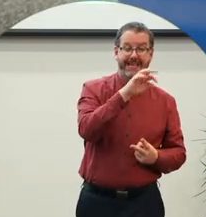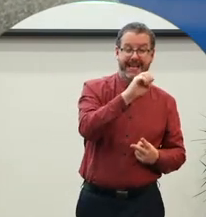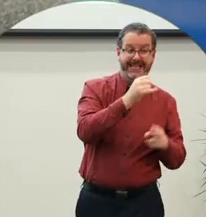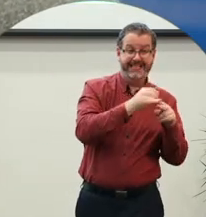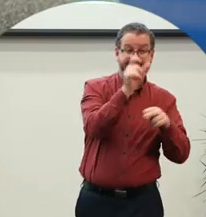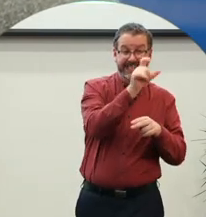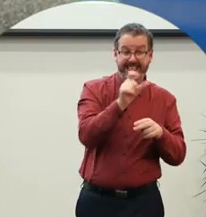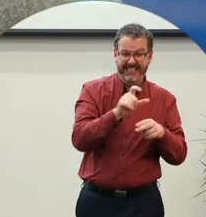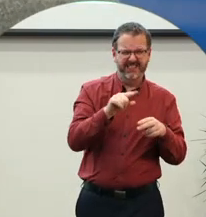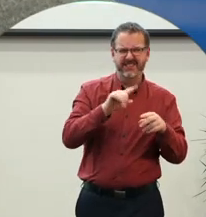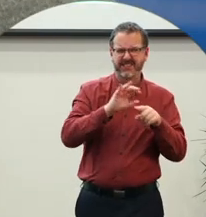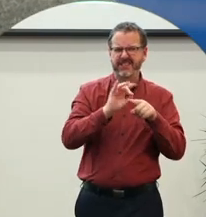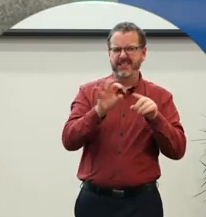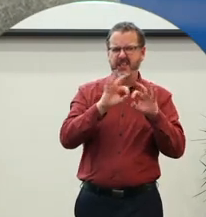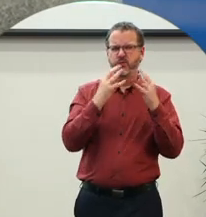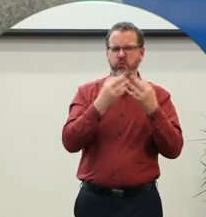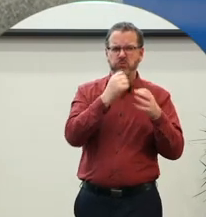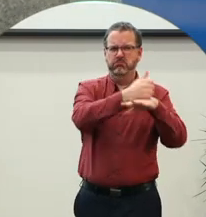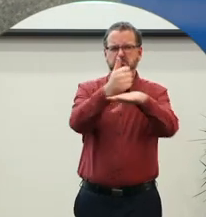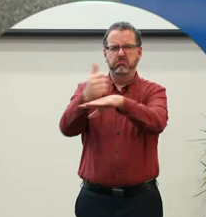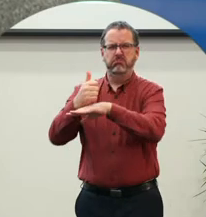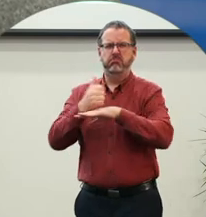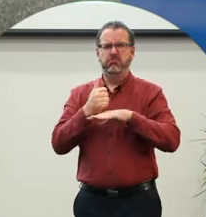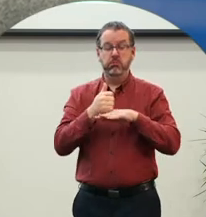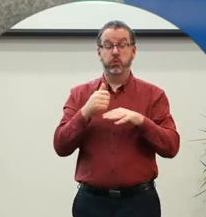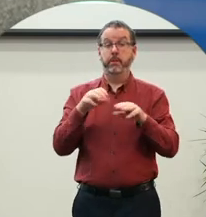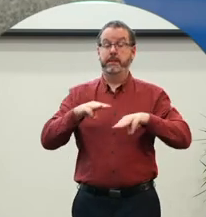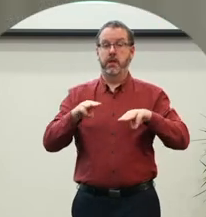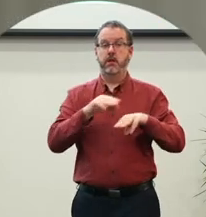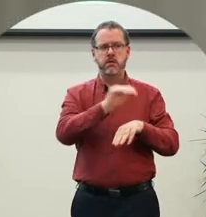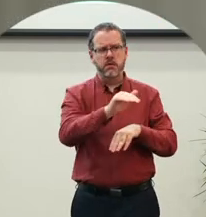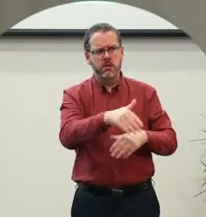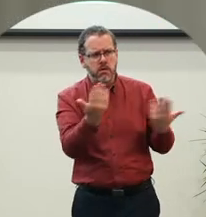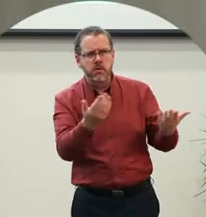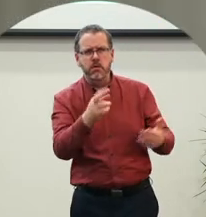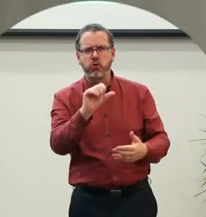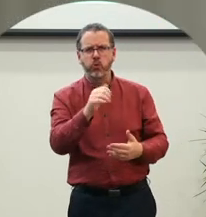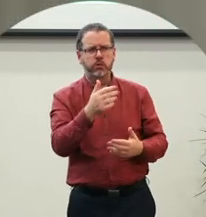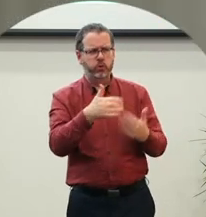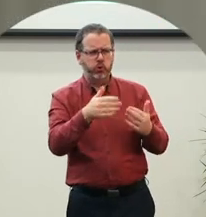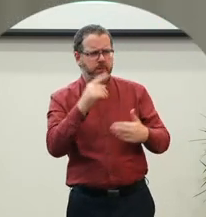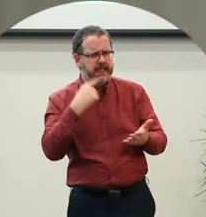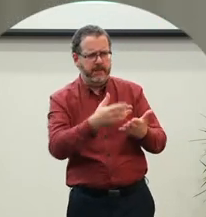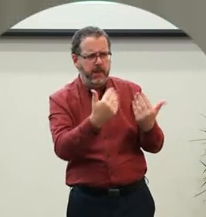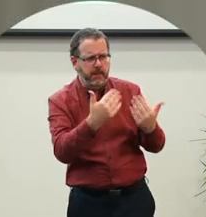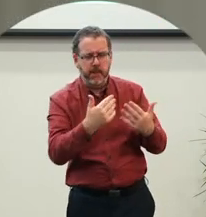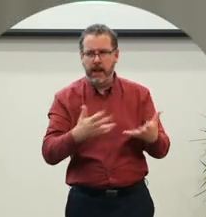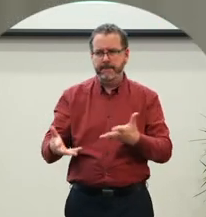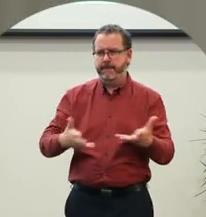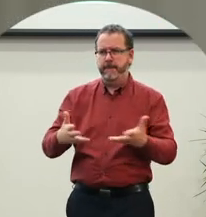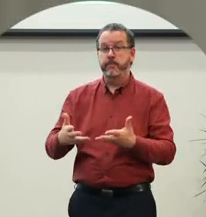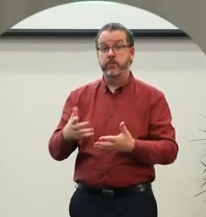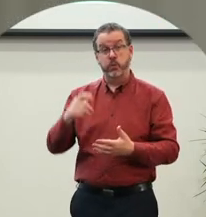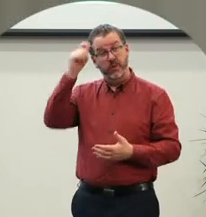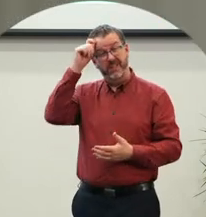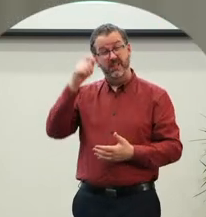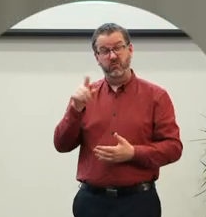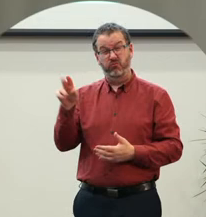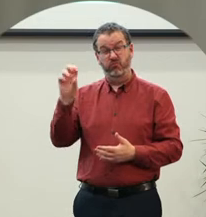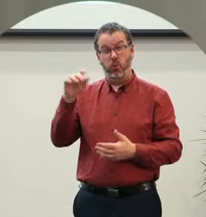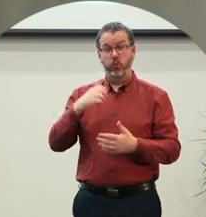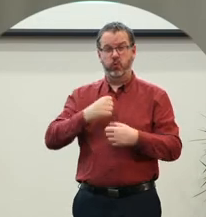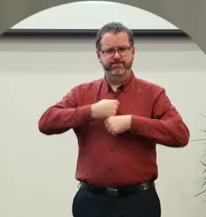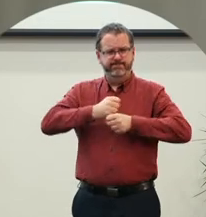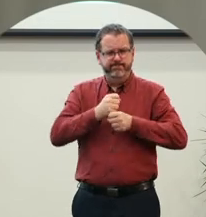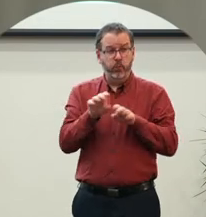an academic? Are you willing to take a stand? Are you willing to join the revolution? So would you say she was frustrated with the United Nations? I mean, a lot of people obviously then and